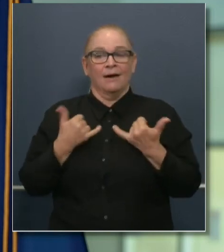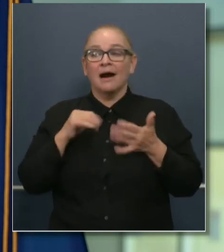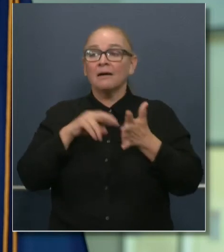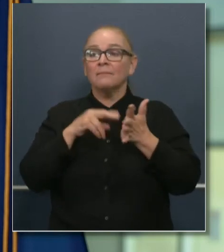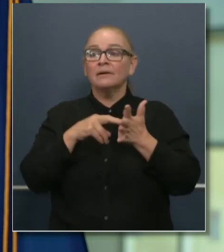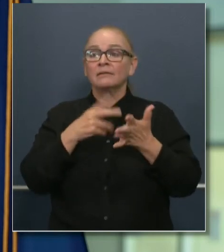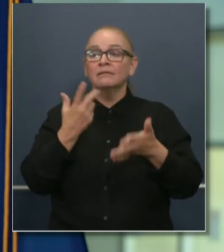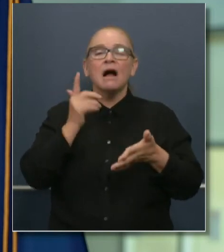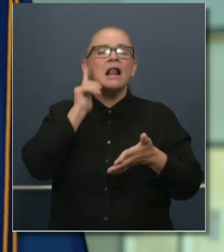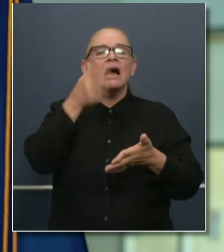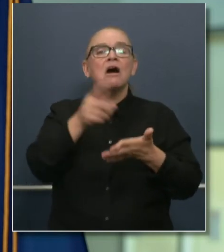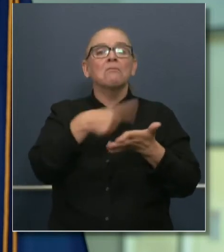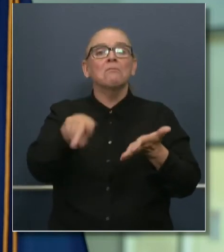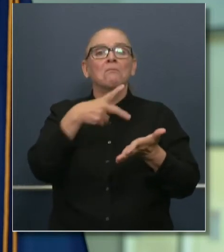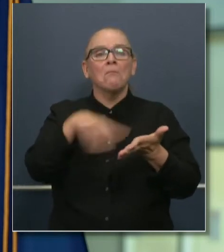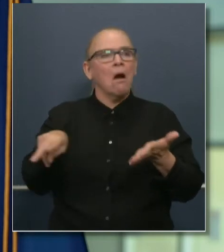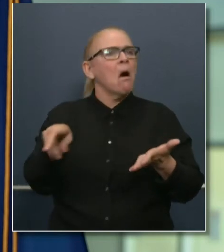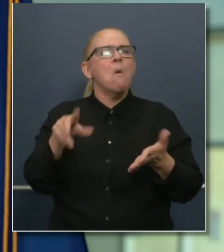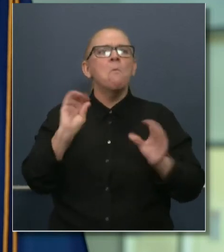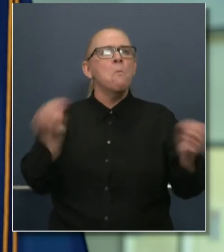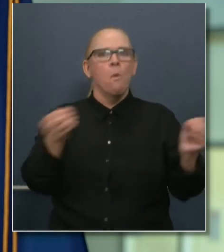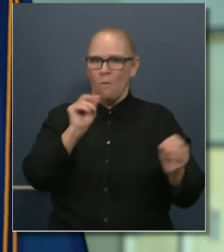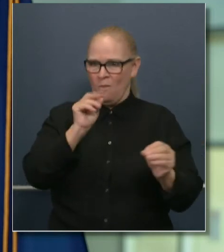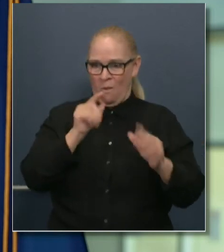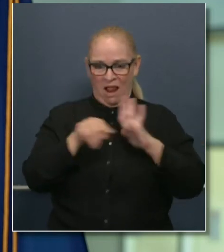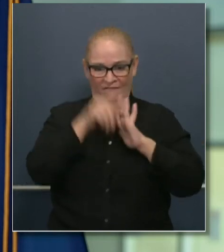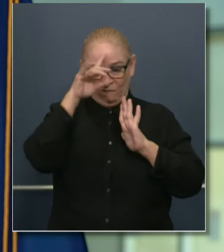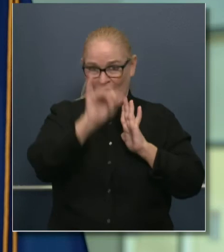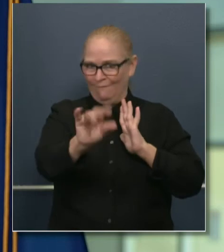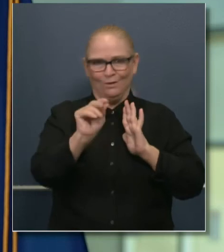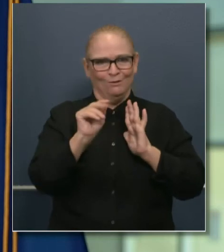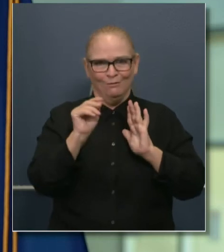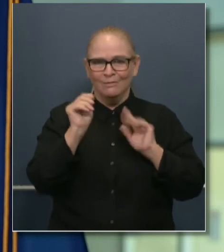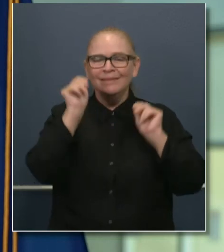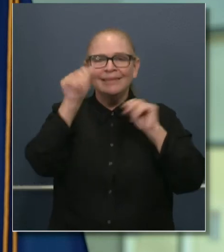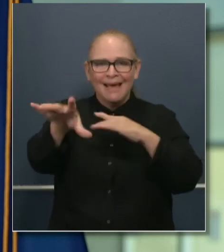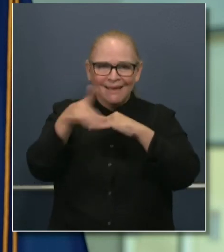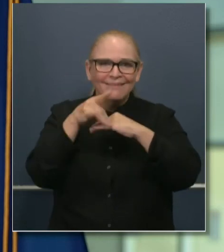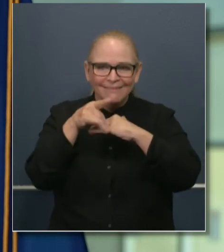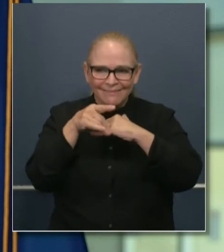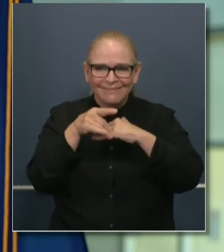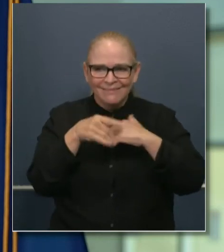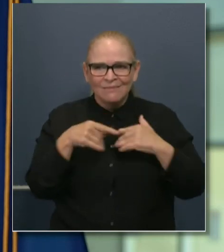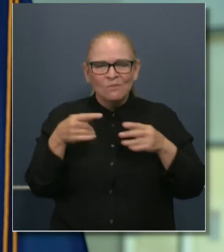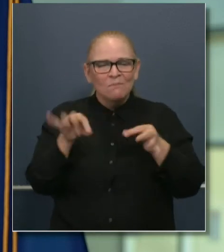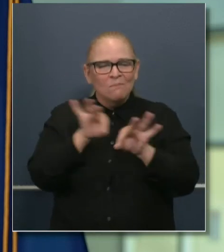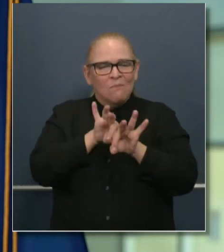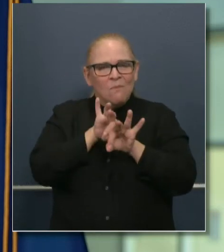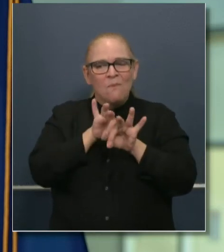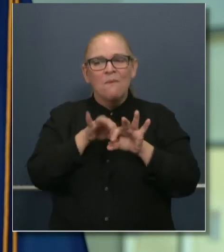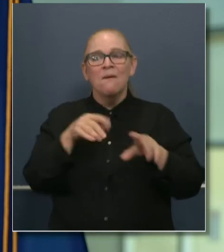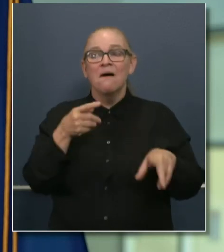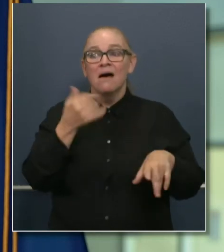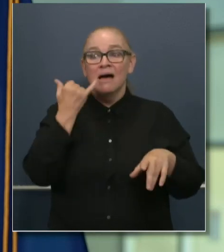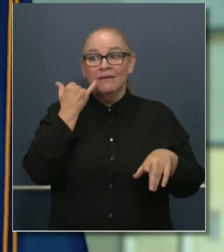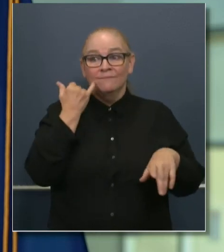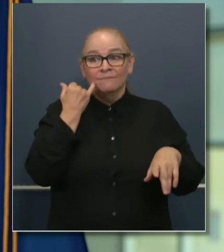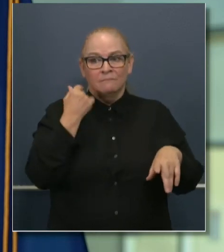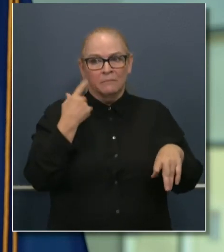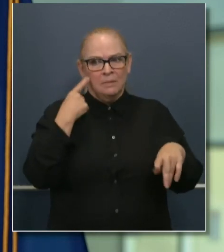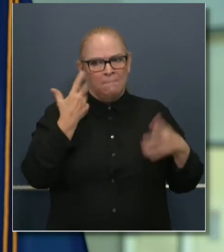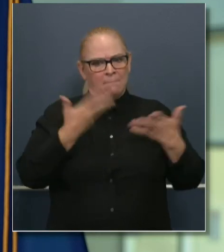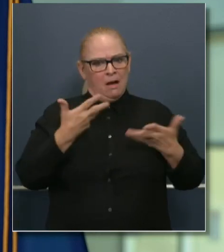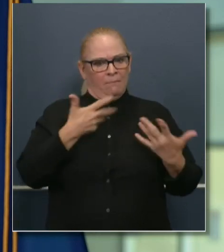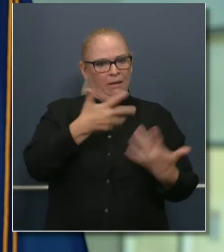going to be positive the next day or even the next hour. So we encourage you, if you're a close contact to somebody who's positive and you've